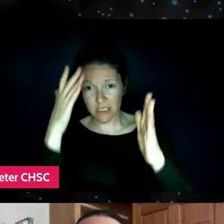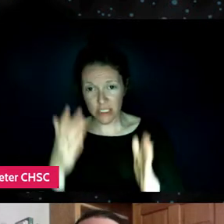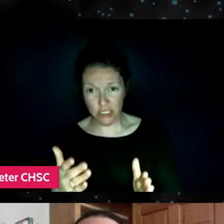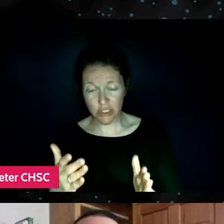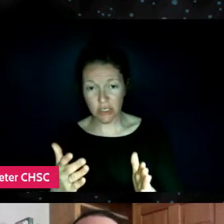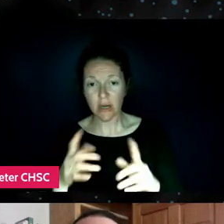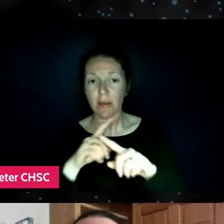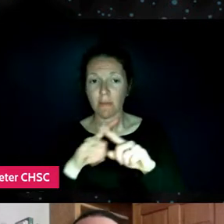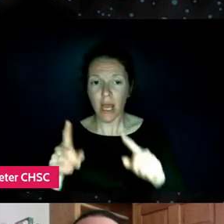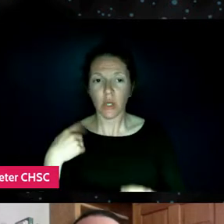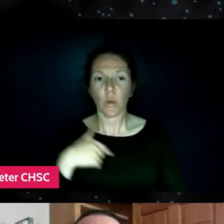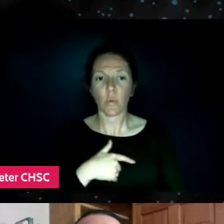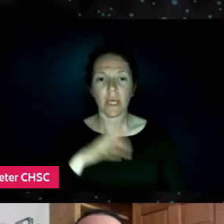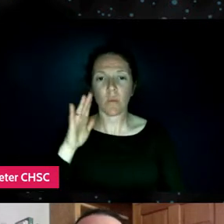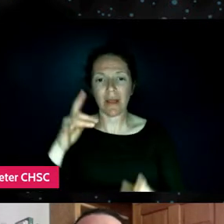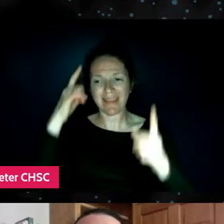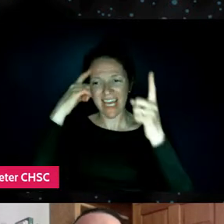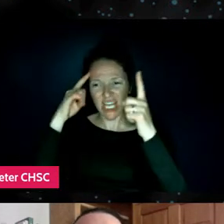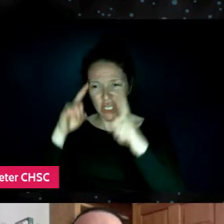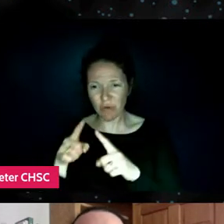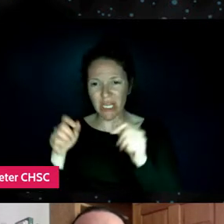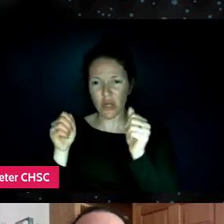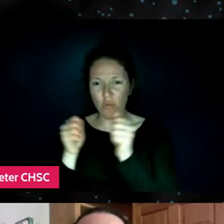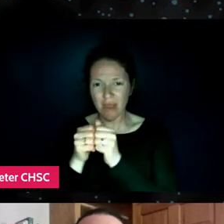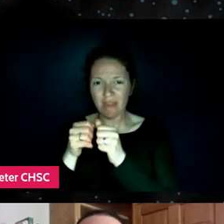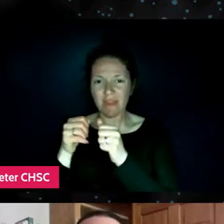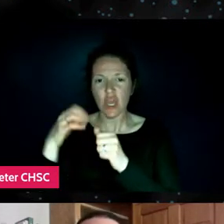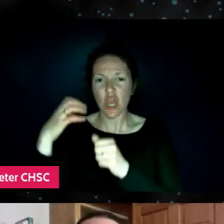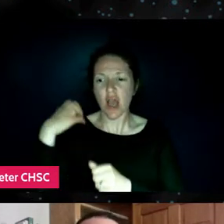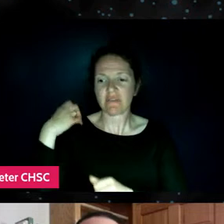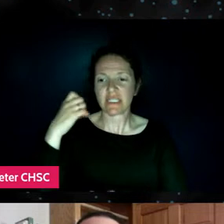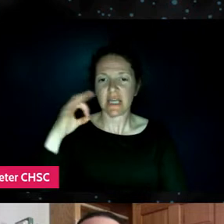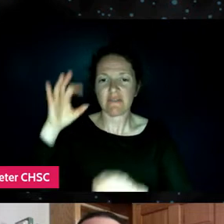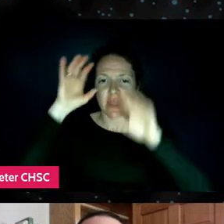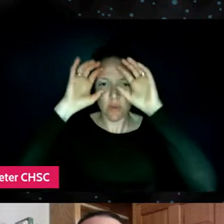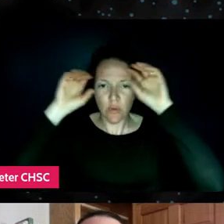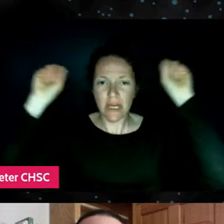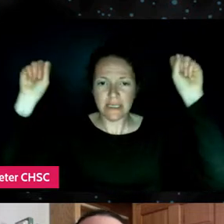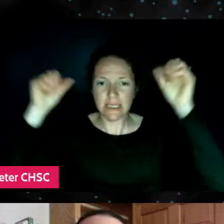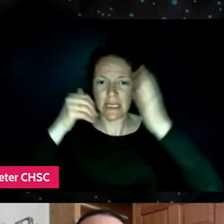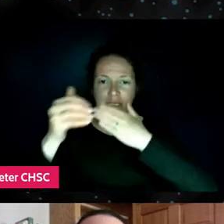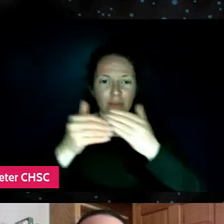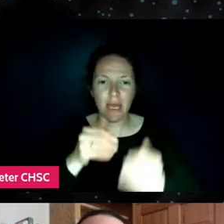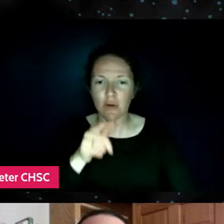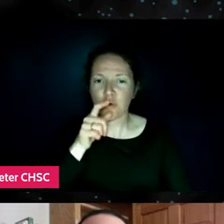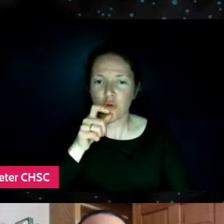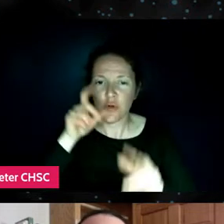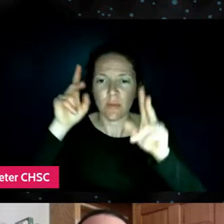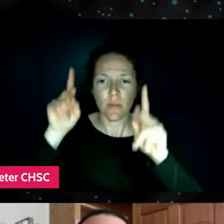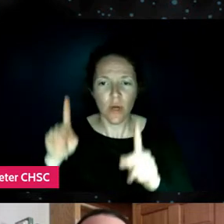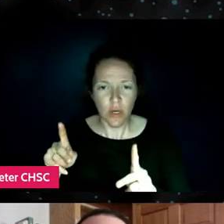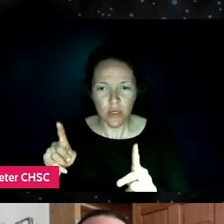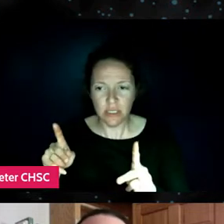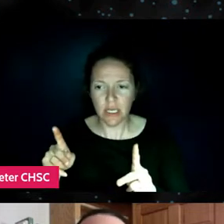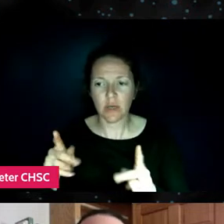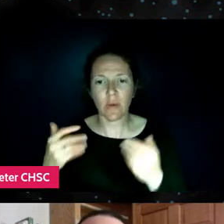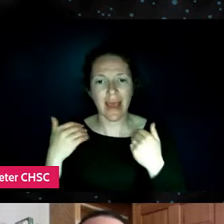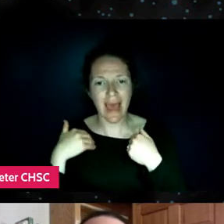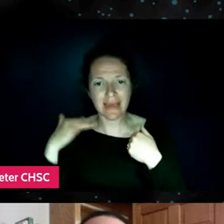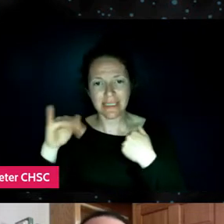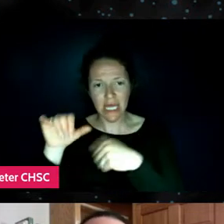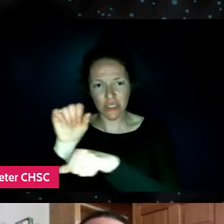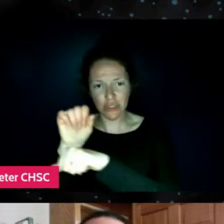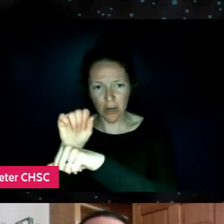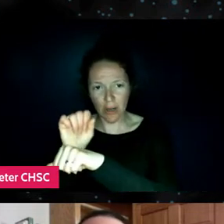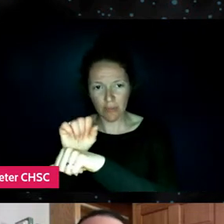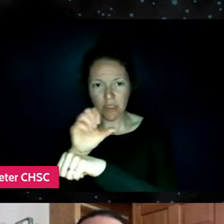But we will be settling with the office of the president, not necessarily with a particular person who's holding that office. And